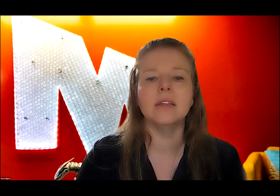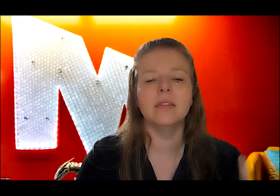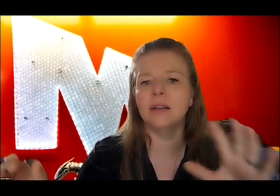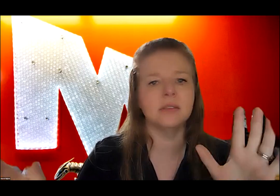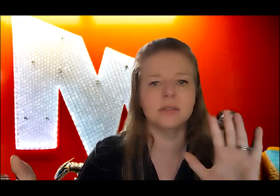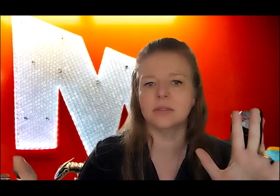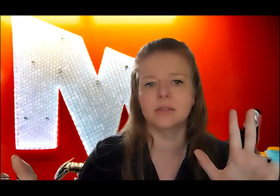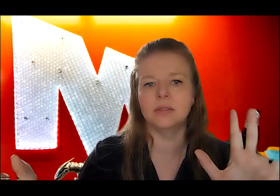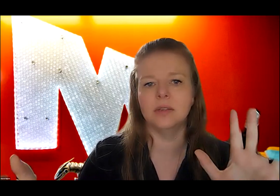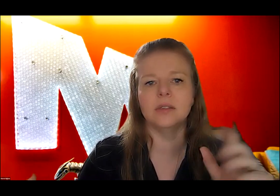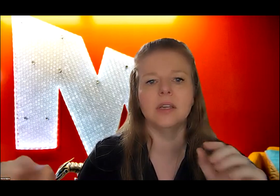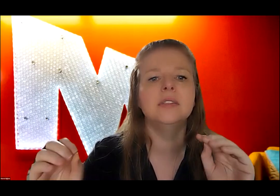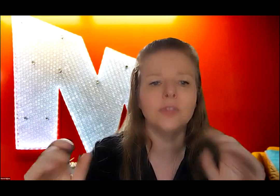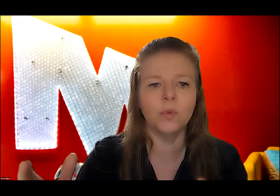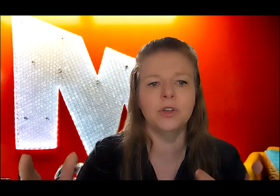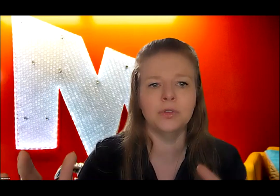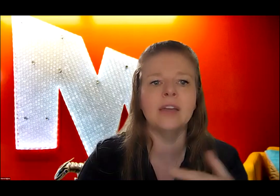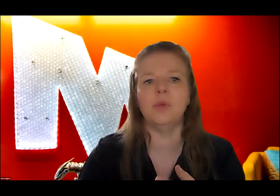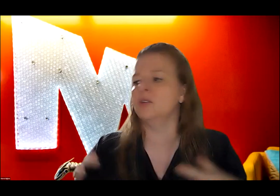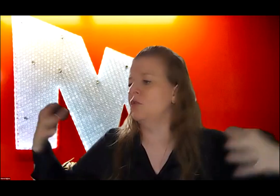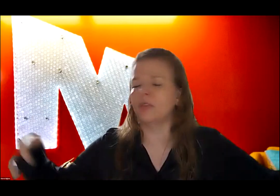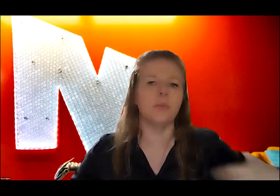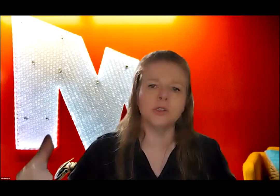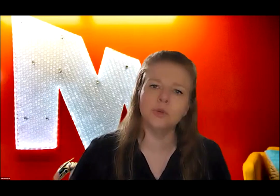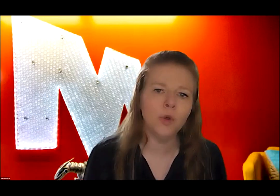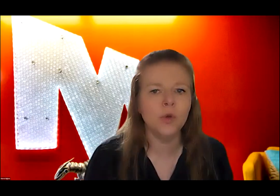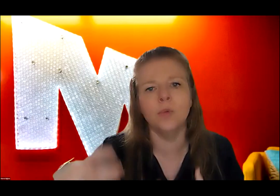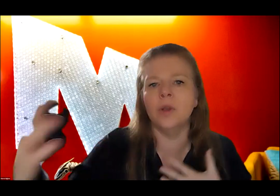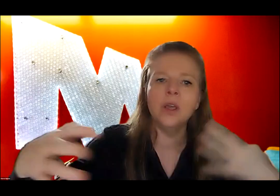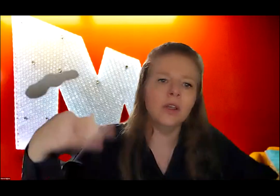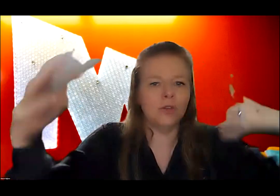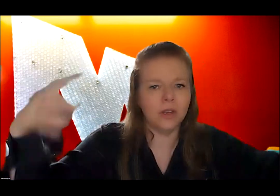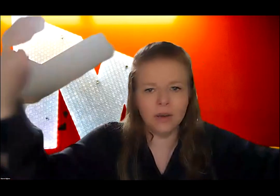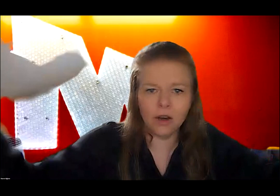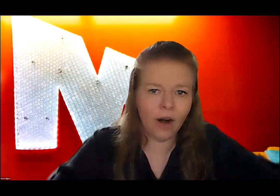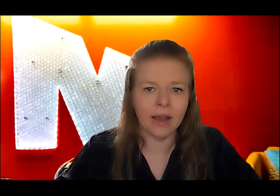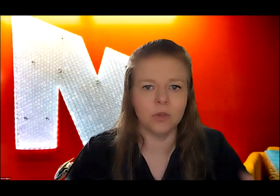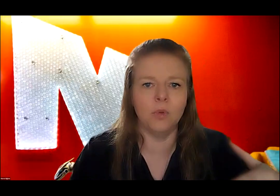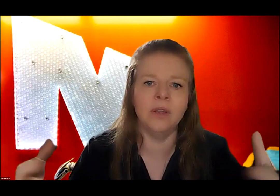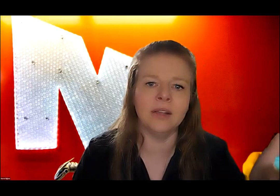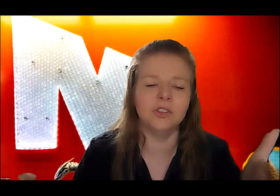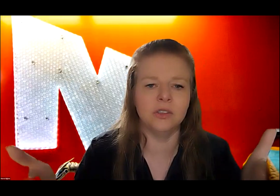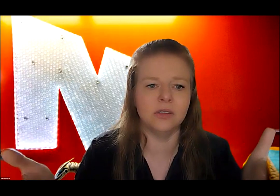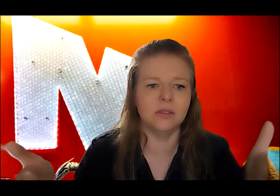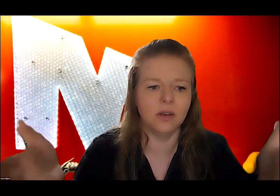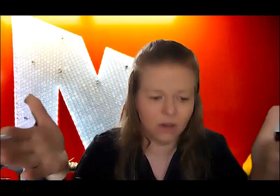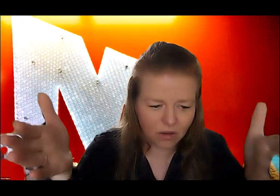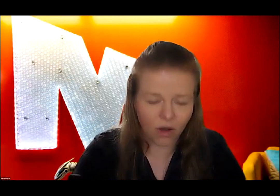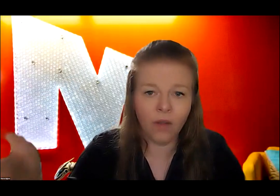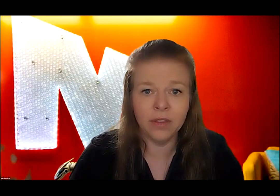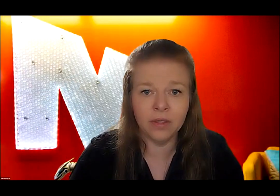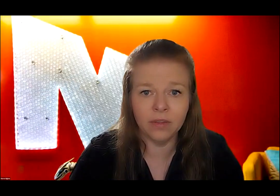it. Like that's, it's, it's different when you're live because you've got the buzz of the room and you can interact, but when that's just